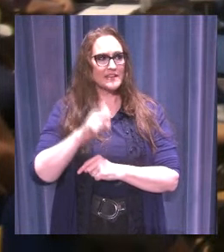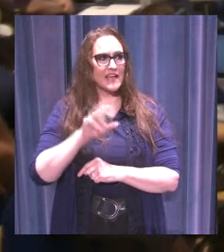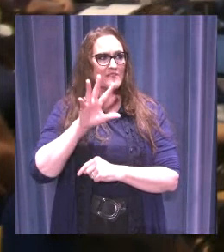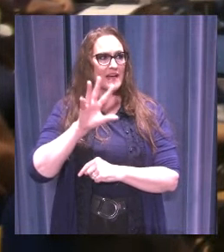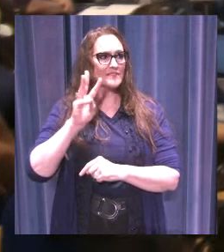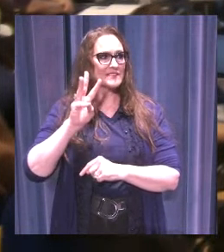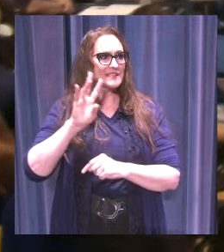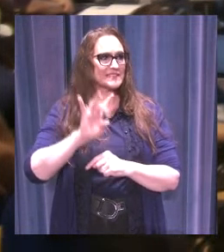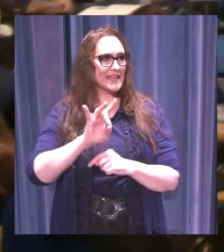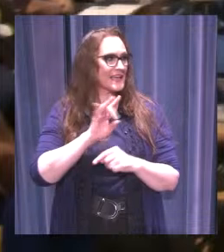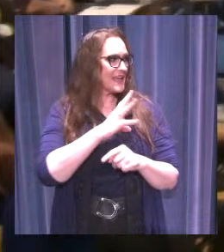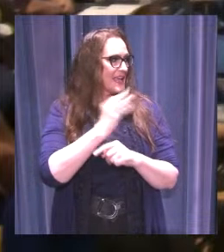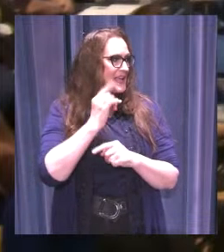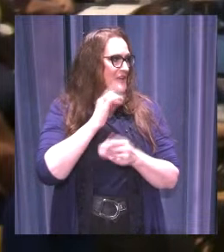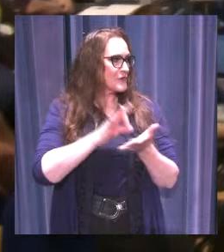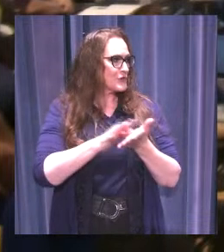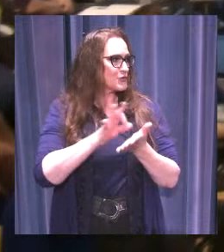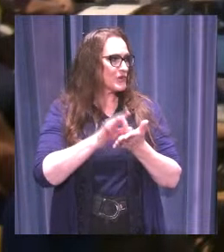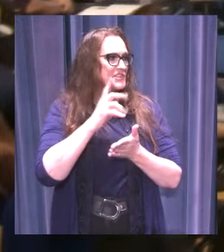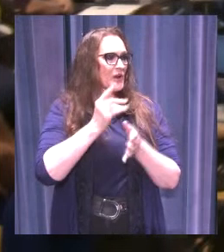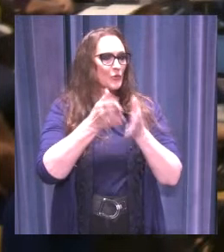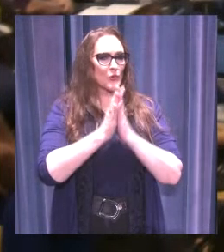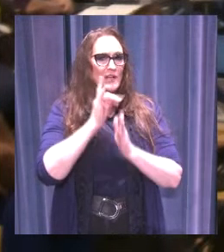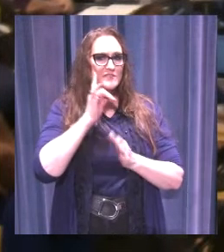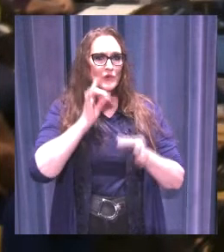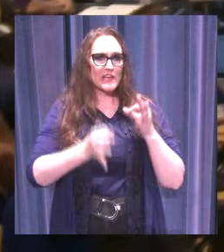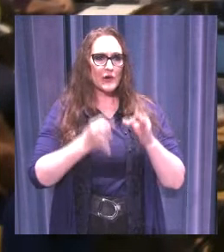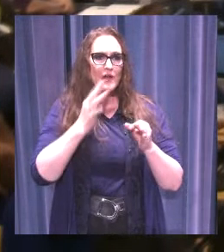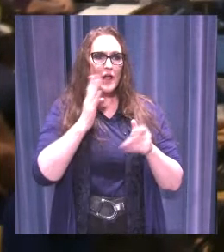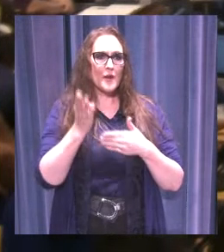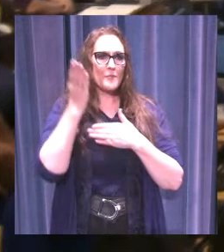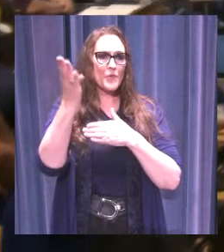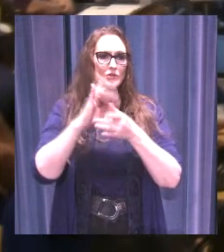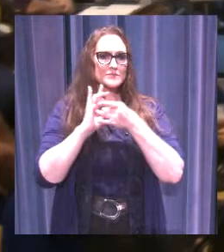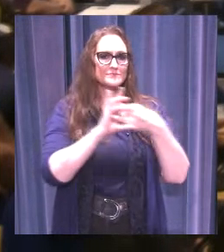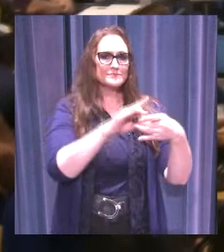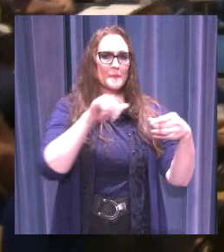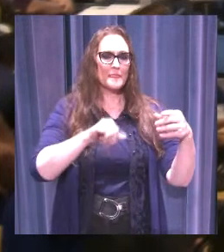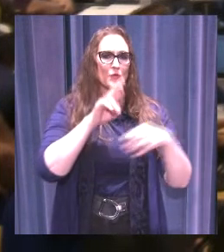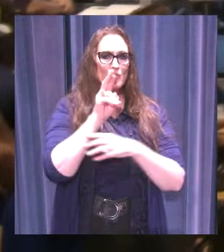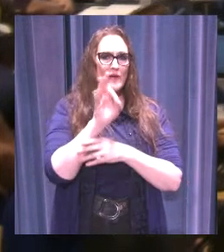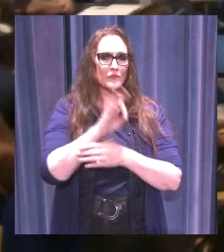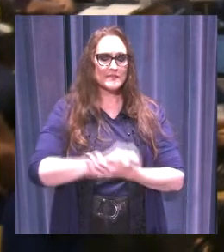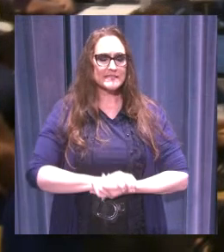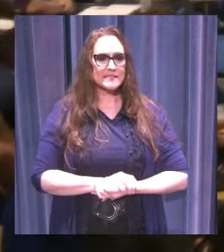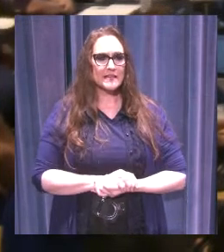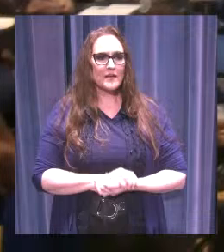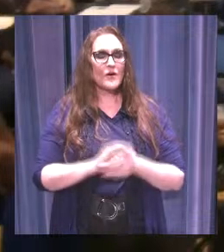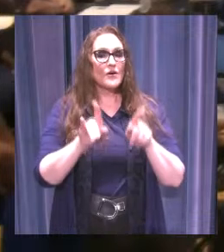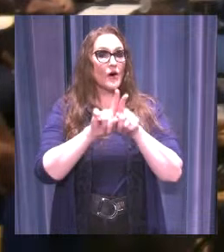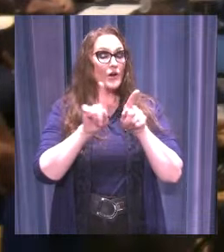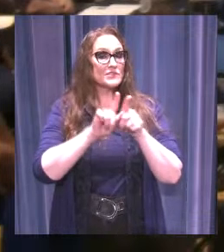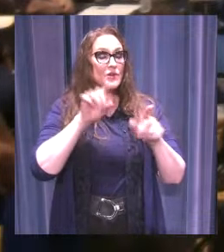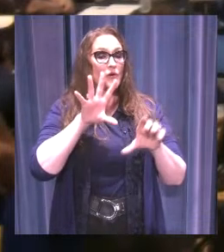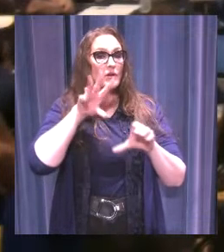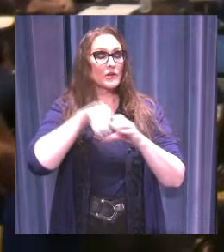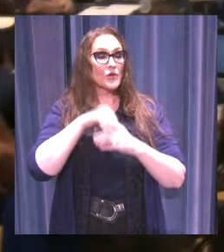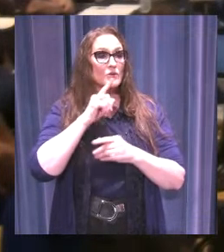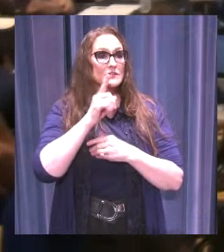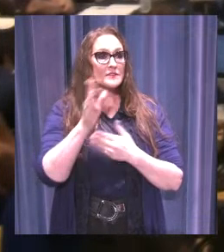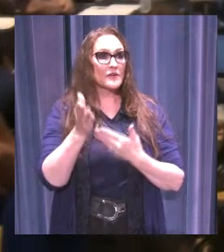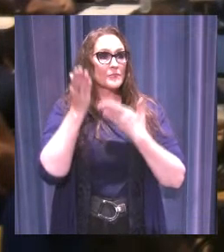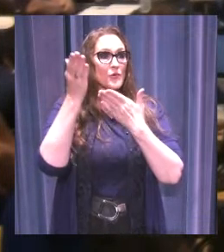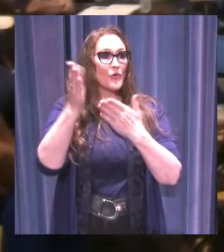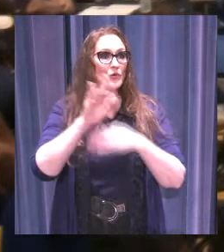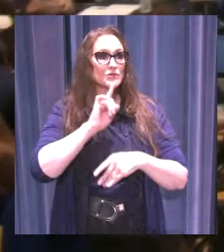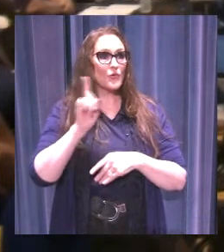211.56A, affidavit of treasurer, and request for hearing on motion relative to the above referenced matter. Also enclosed, please find the proposed order